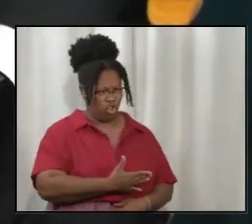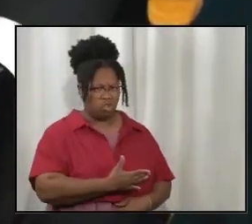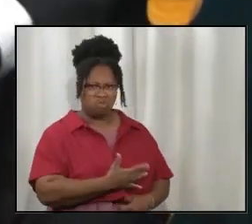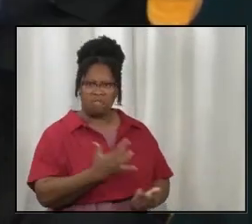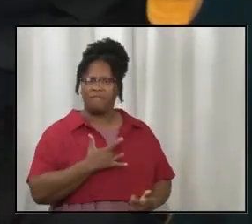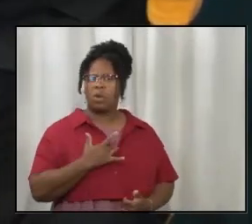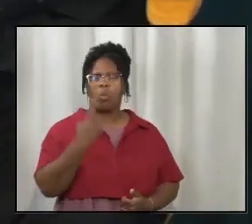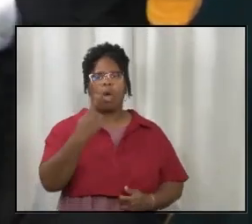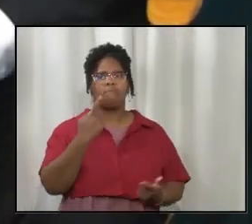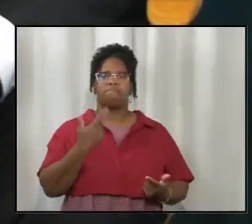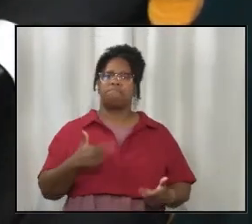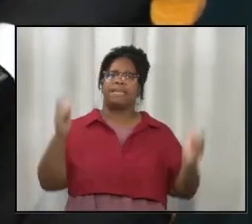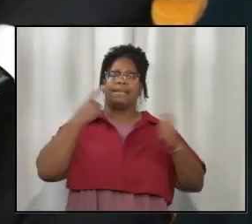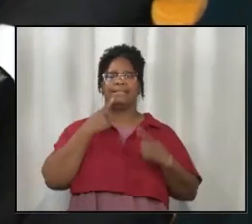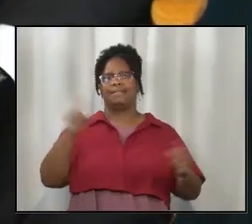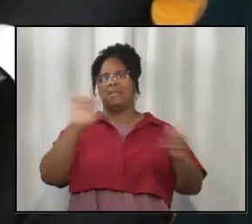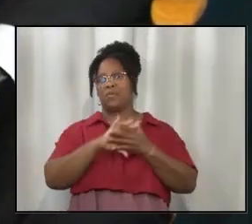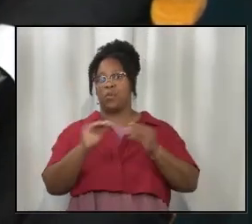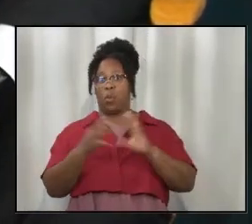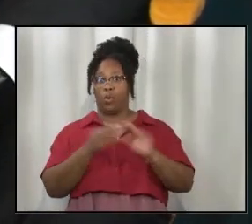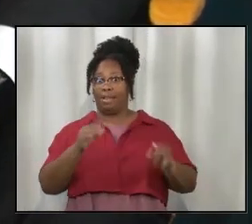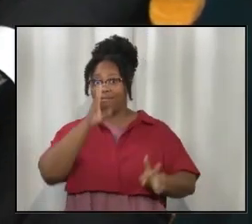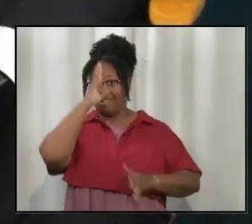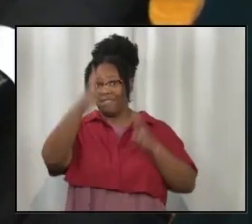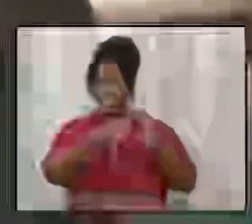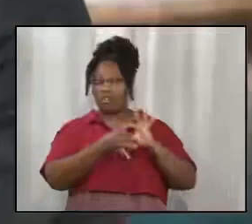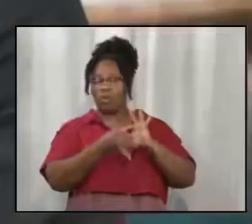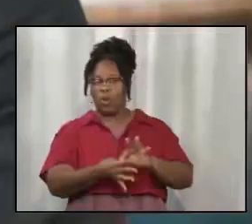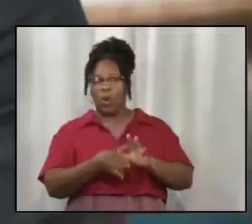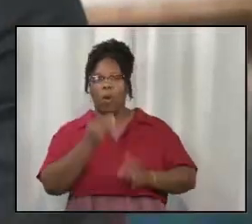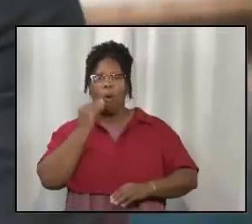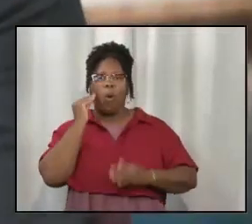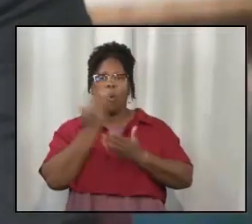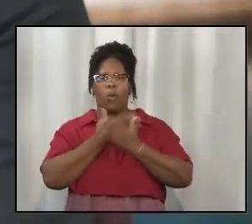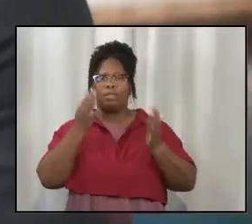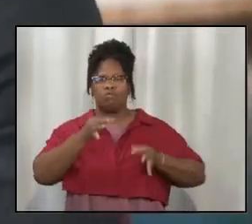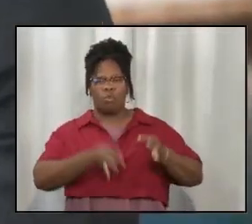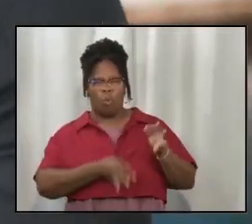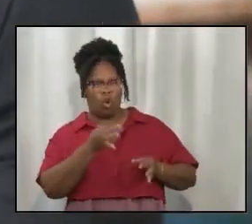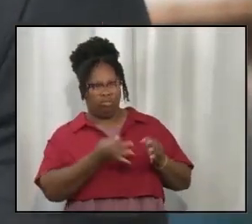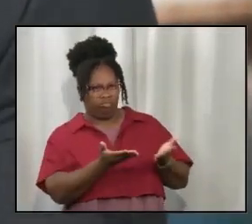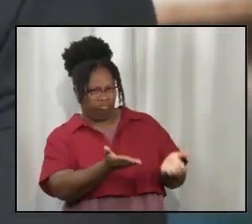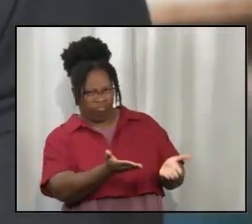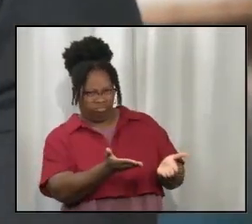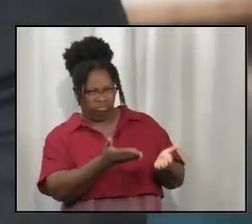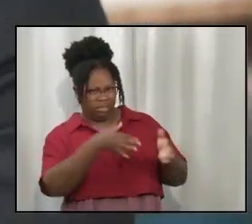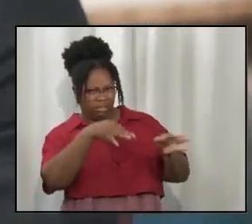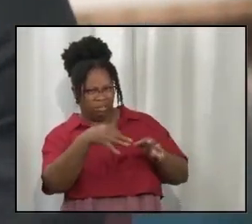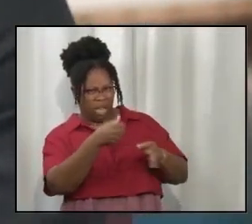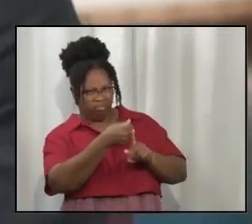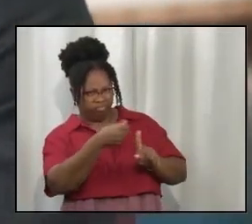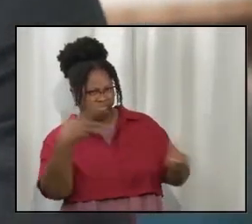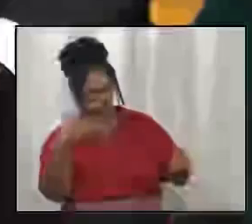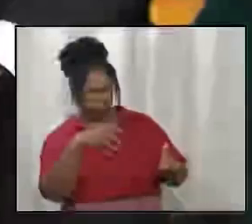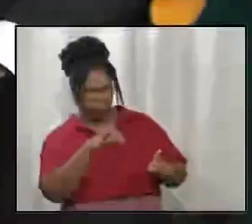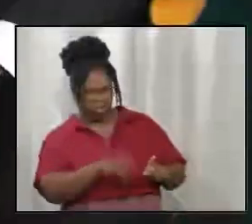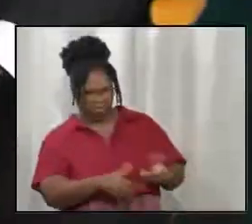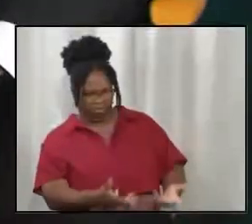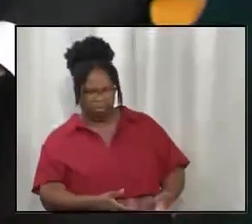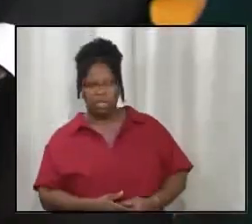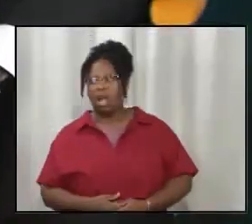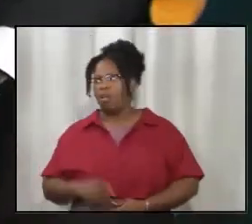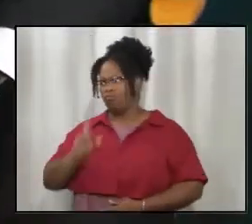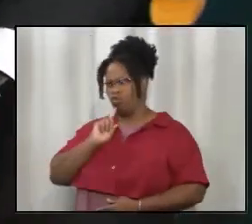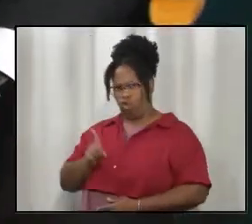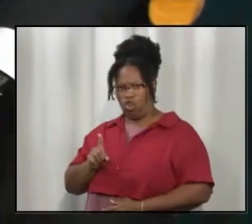success stories so far is the innovation around your homeless court program. So why don't you walk us through the homeless court program a little bit? Sure. It was